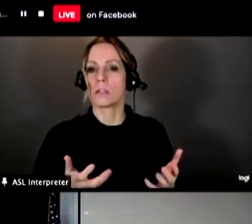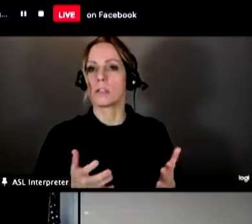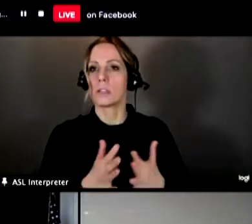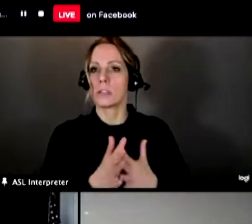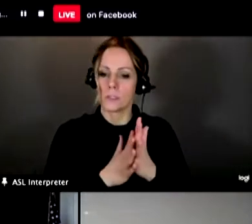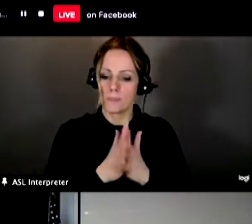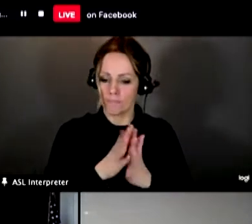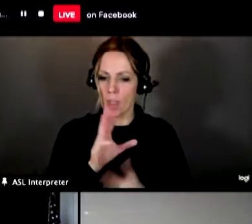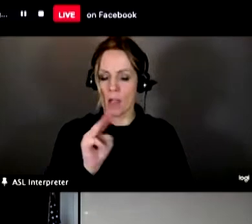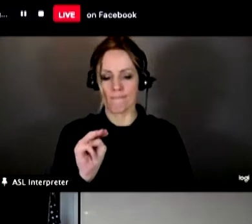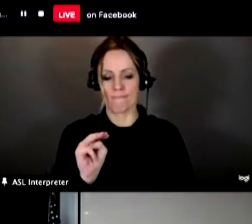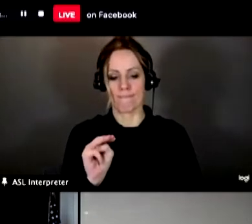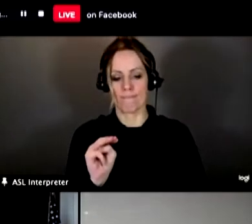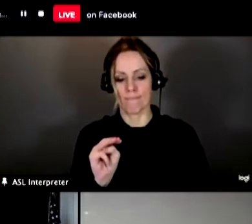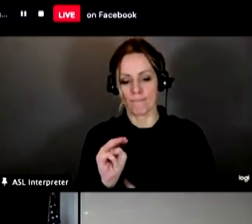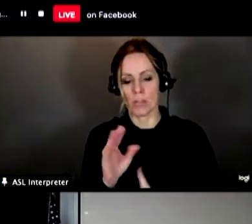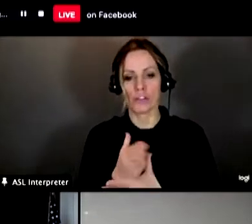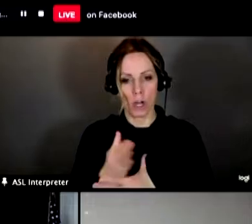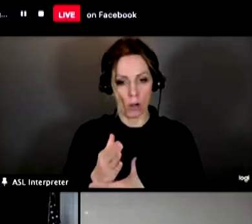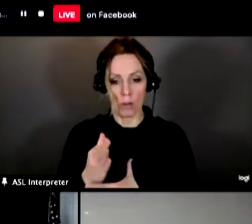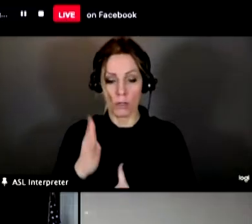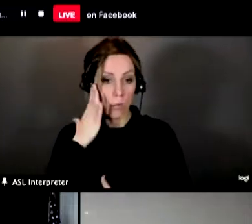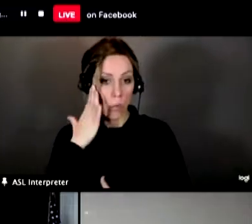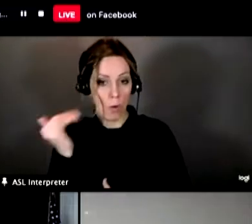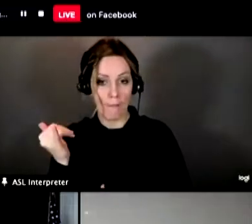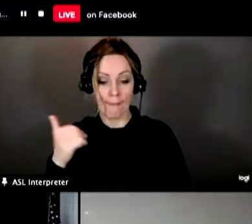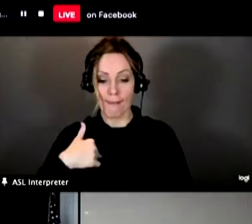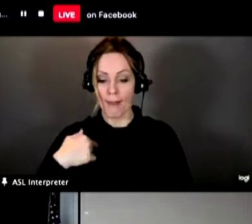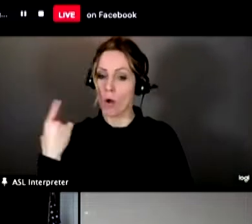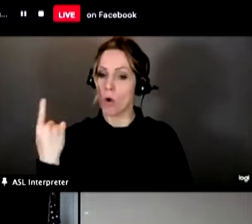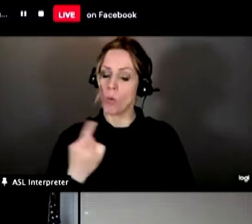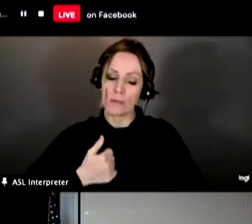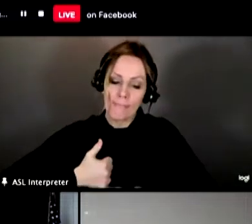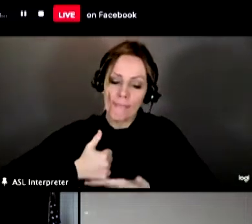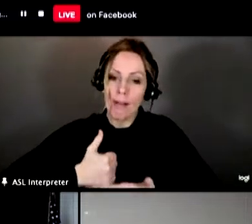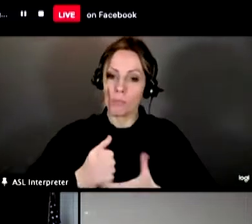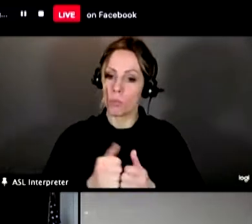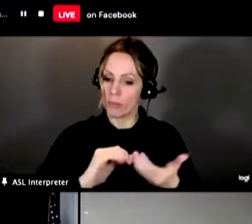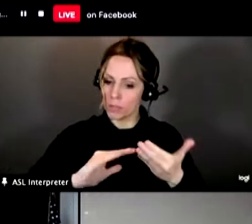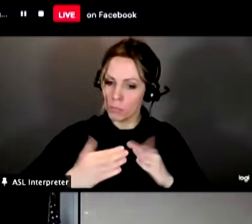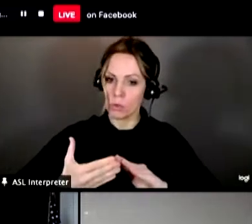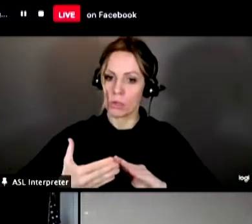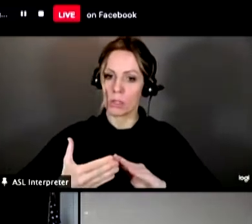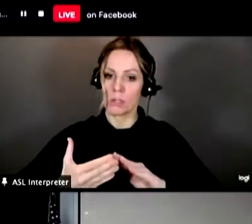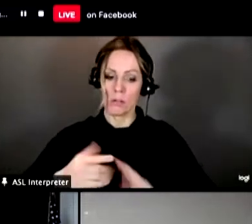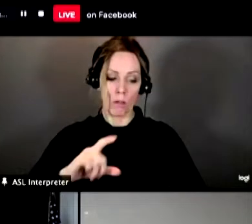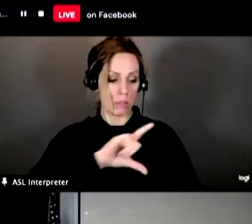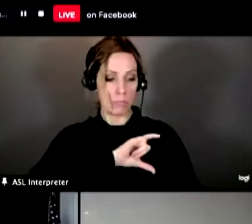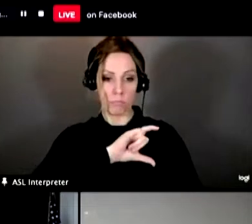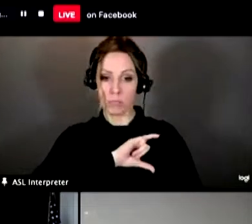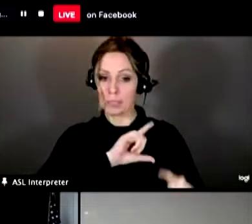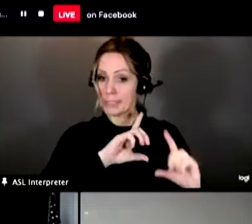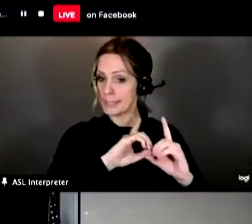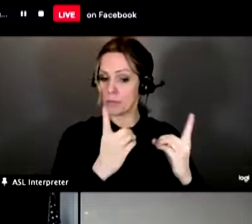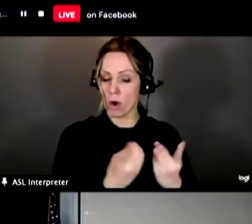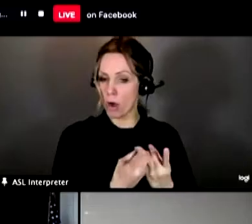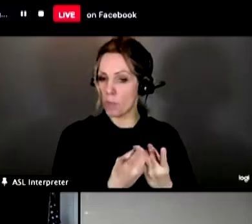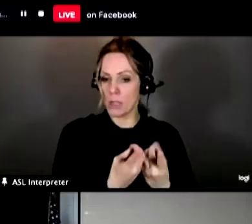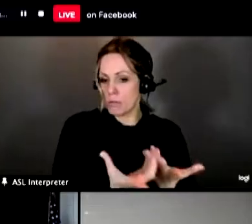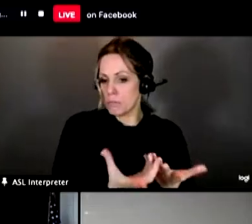I would like to share, because I always help out with the community and the police department and with different issues going